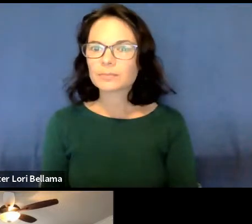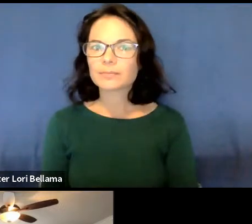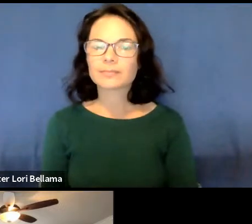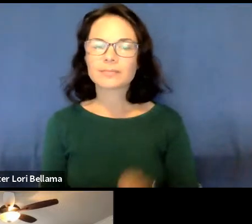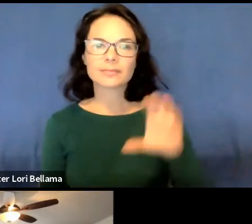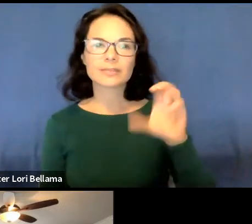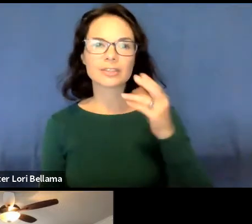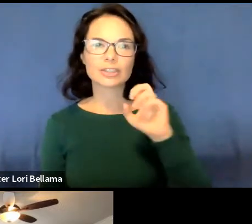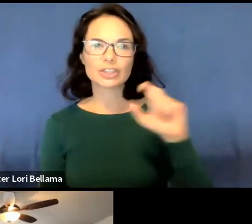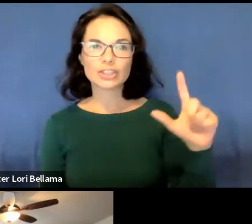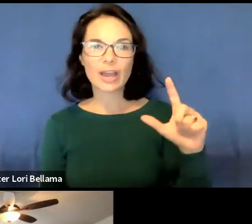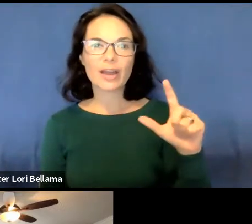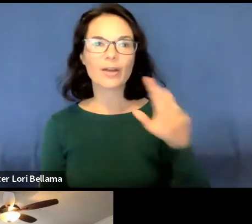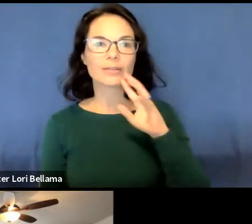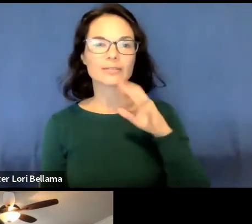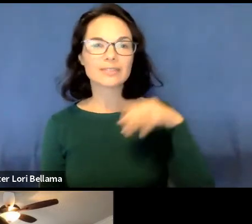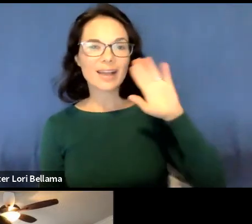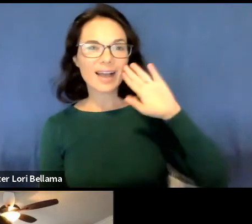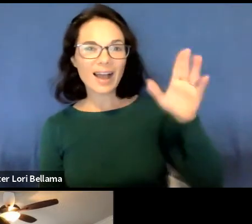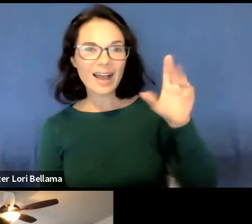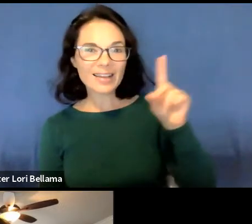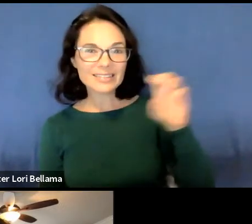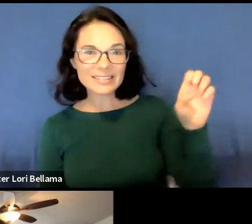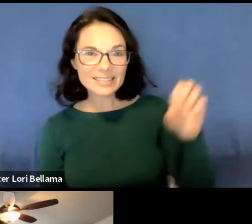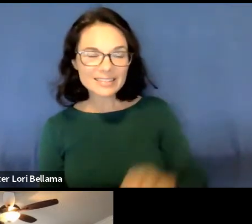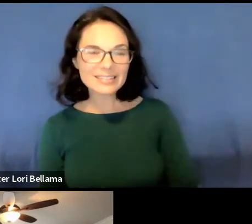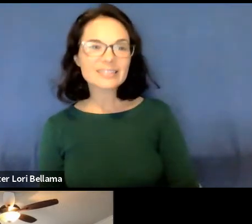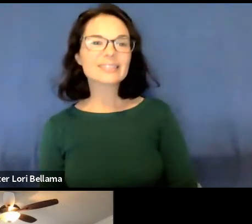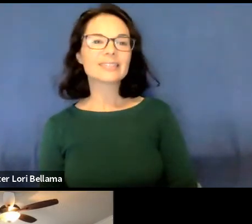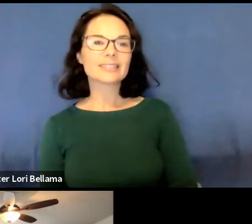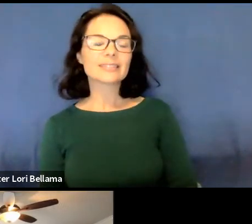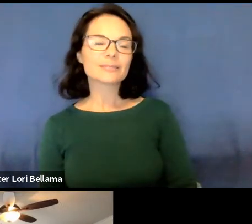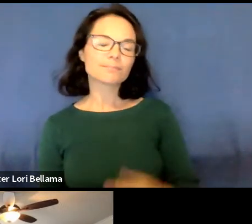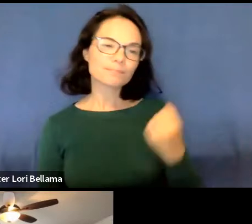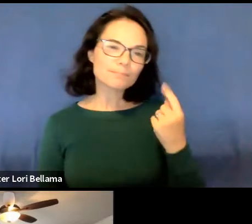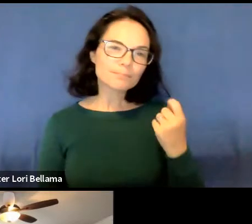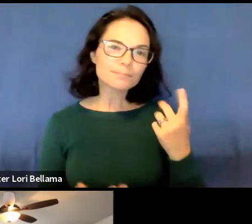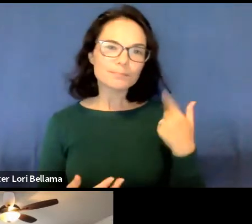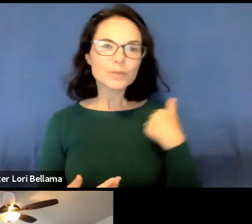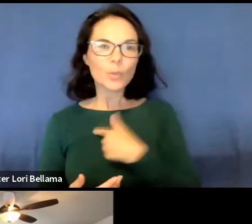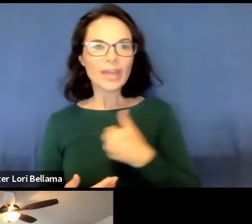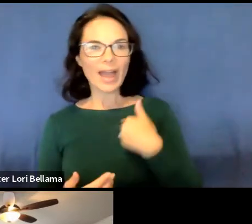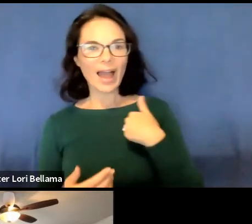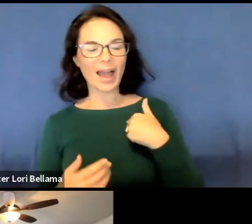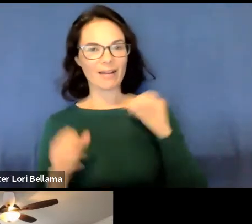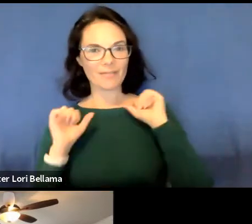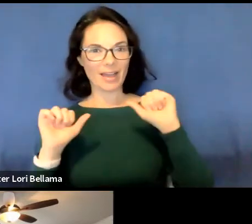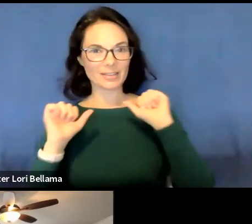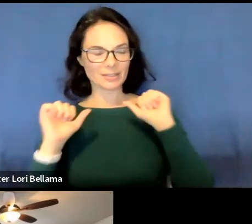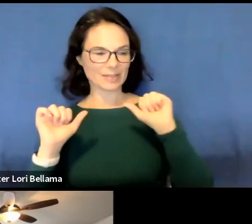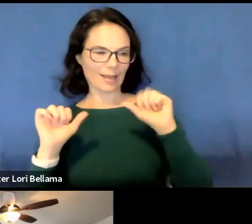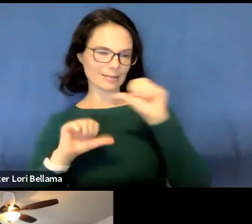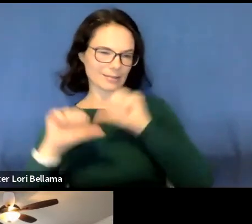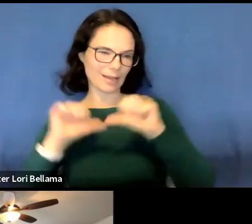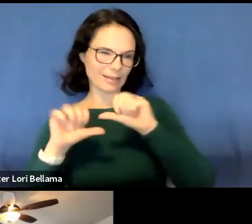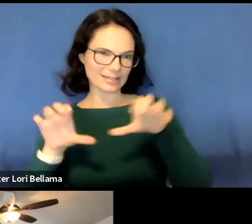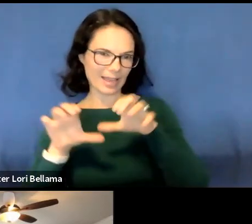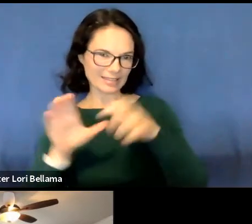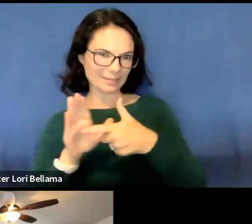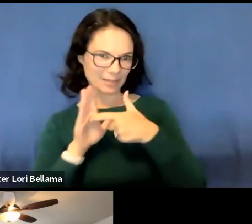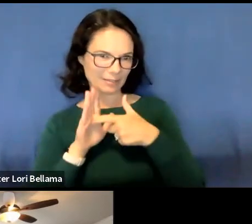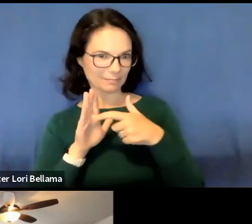Hi. Yeah, Dee, of course, because we have an exercise science activity